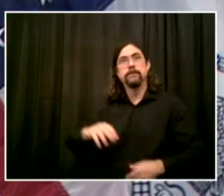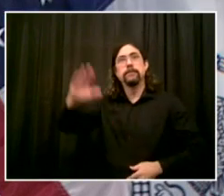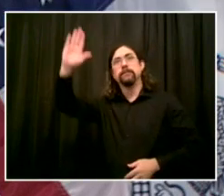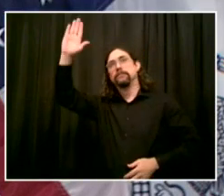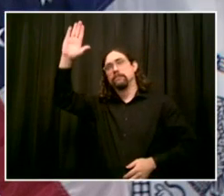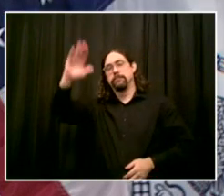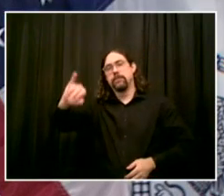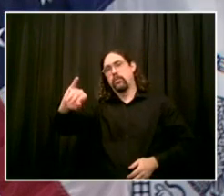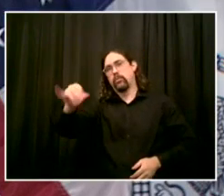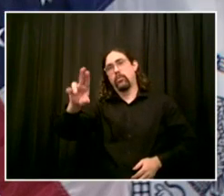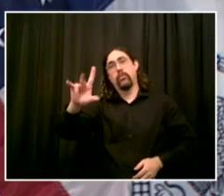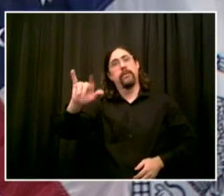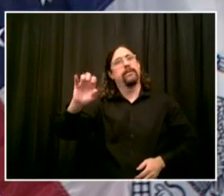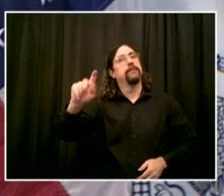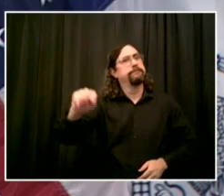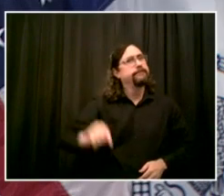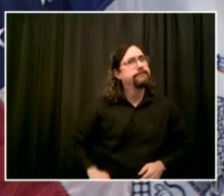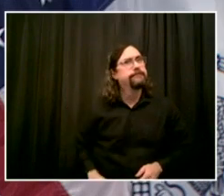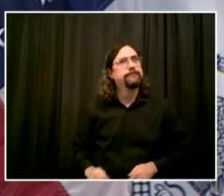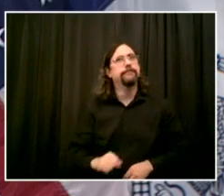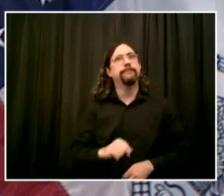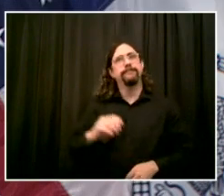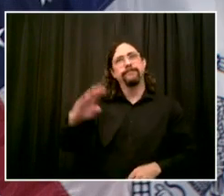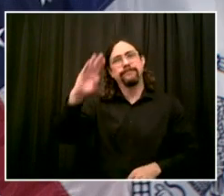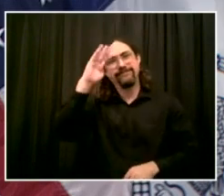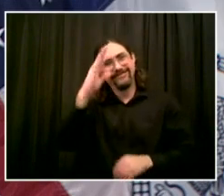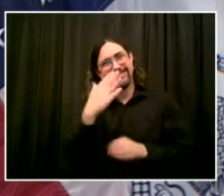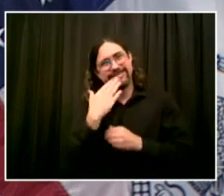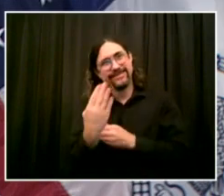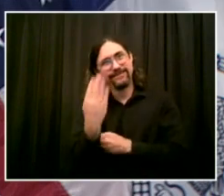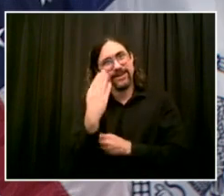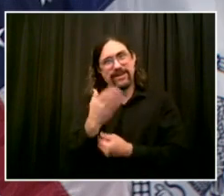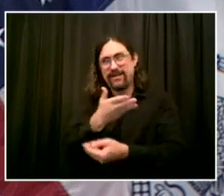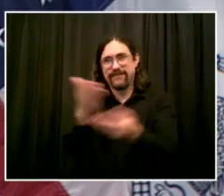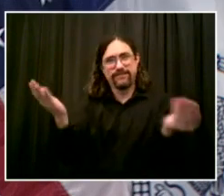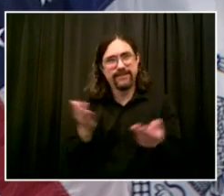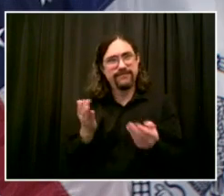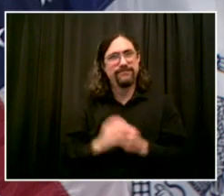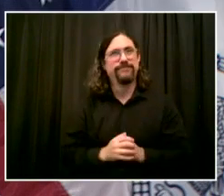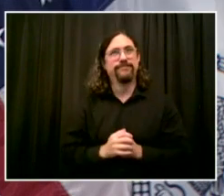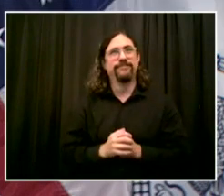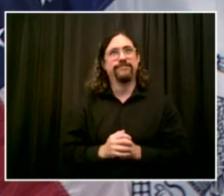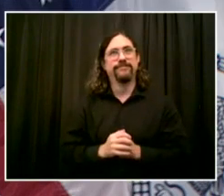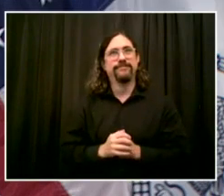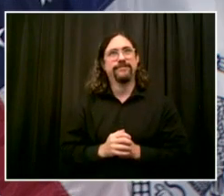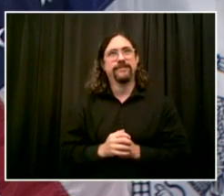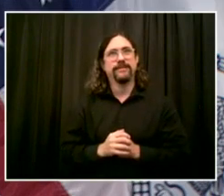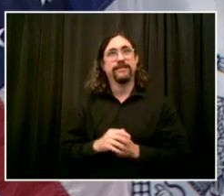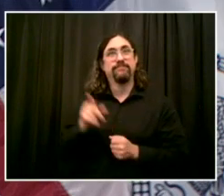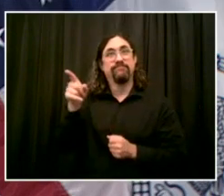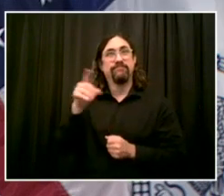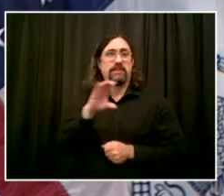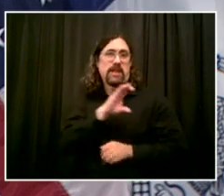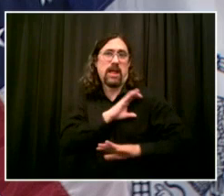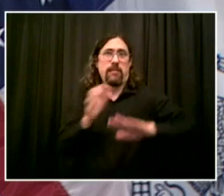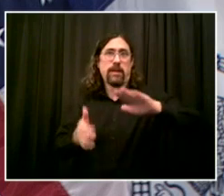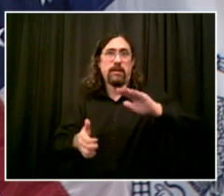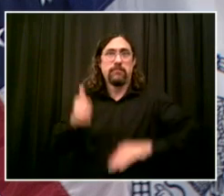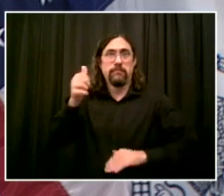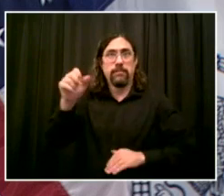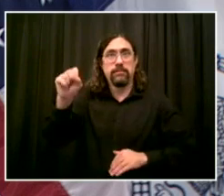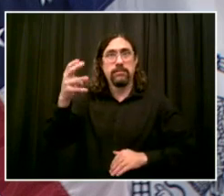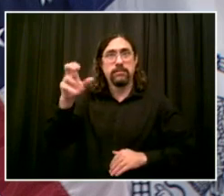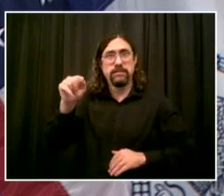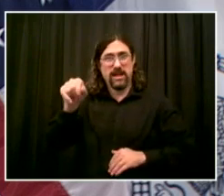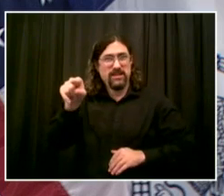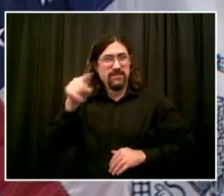Oh, hi. Good morning, all. So, Commissioner, could you expound on that? You say you want to get guns off the street and build trust in